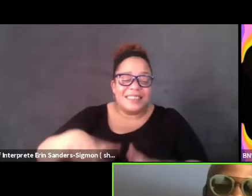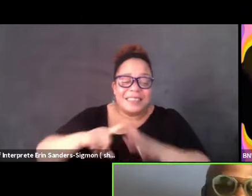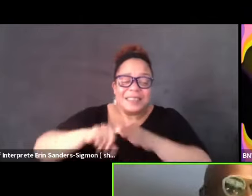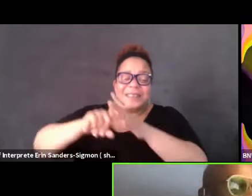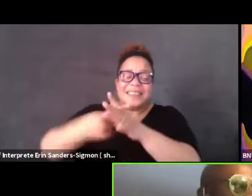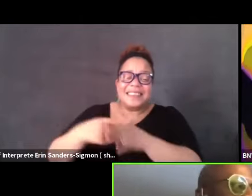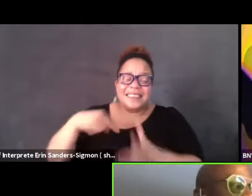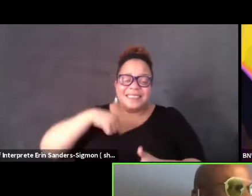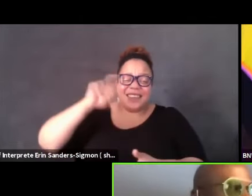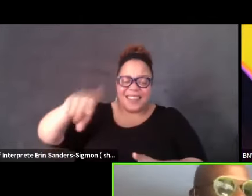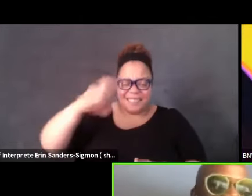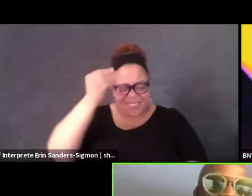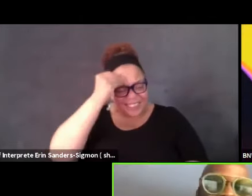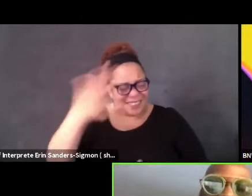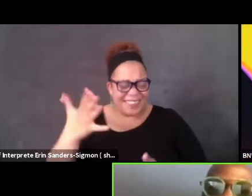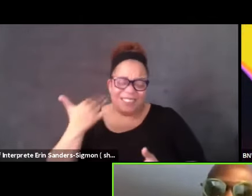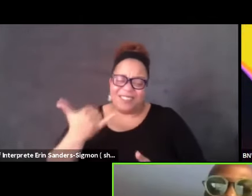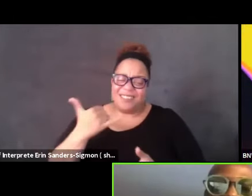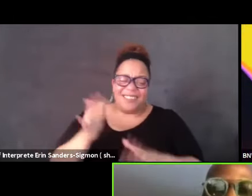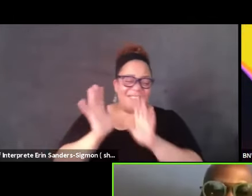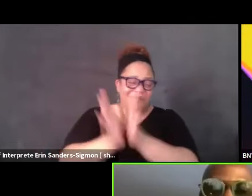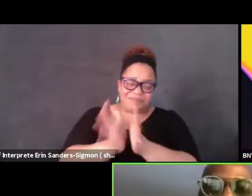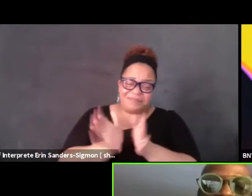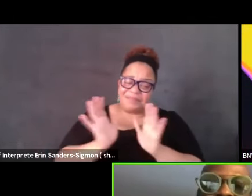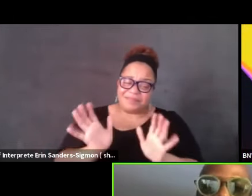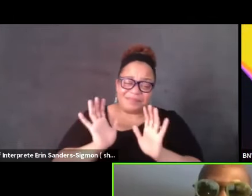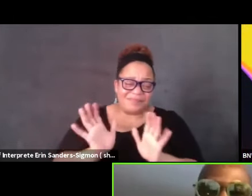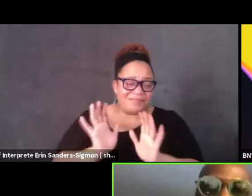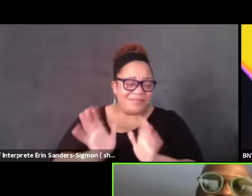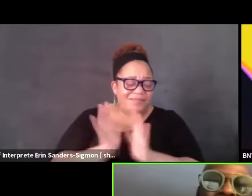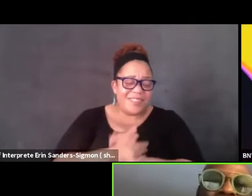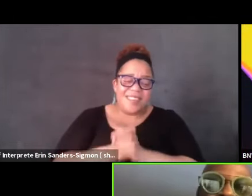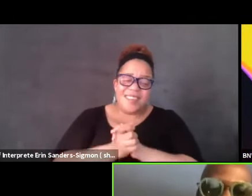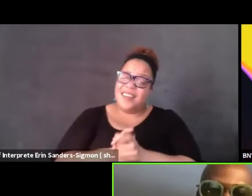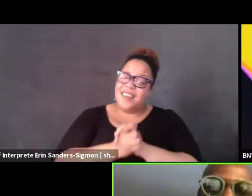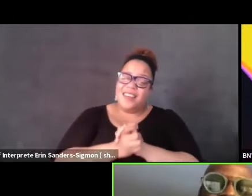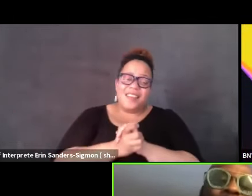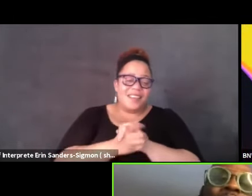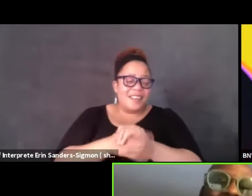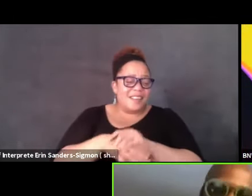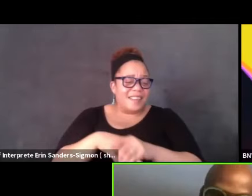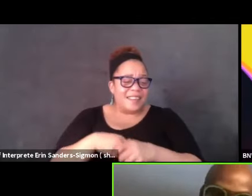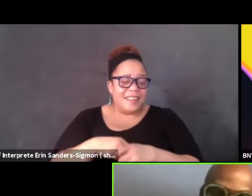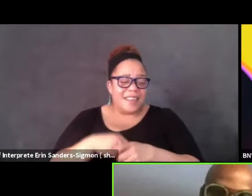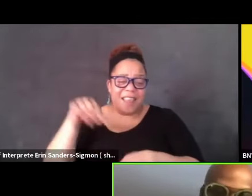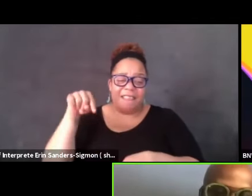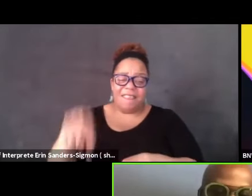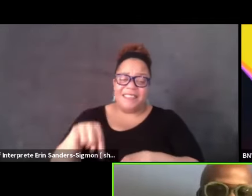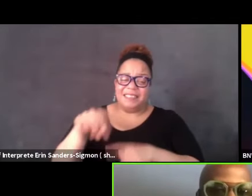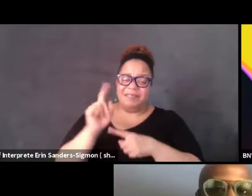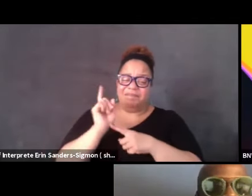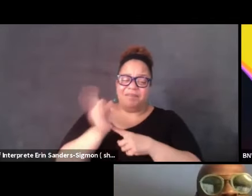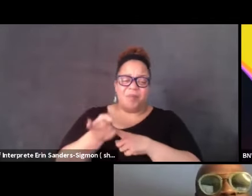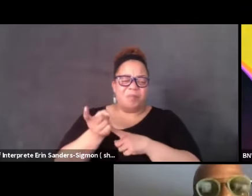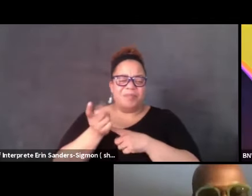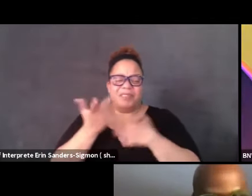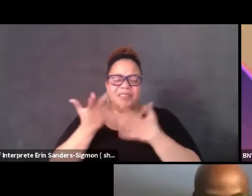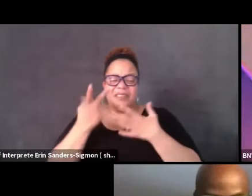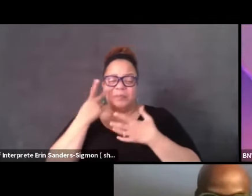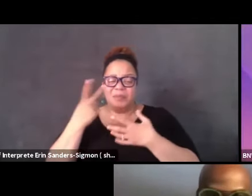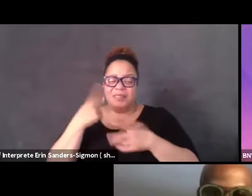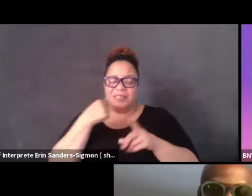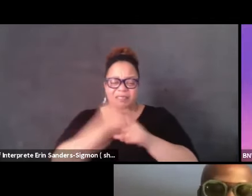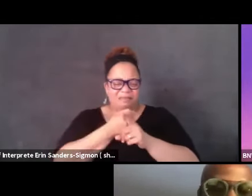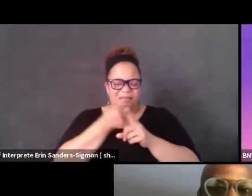I have to tell you that as we are in a moment of concurrent crises, a few months